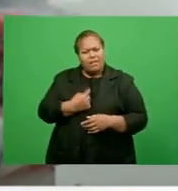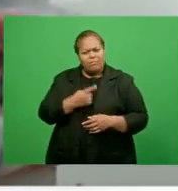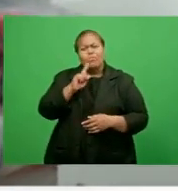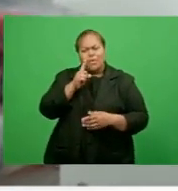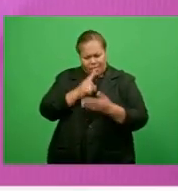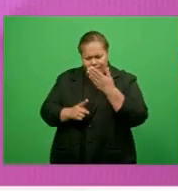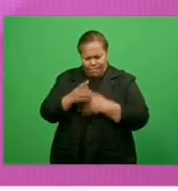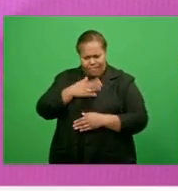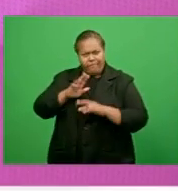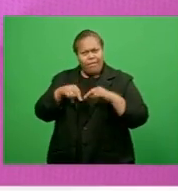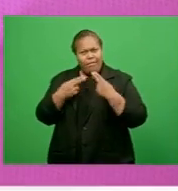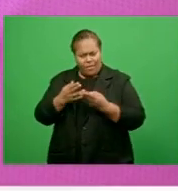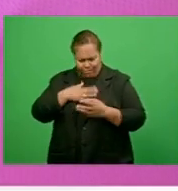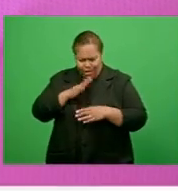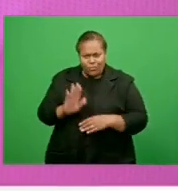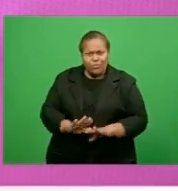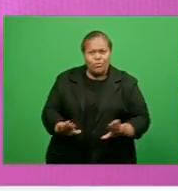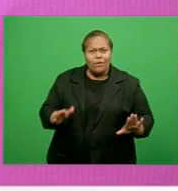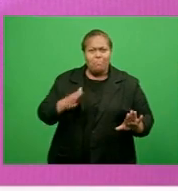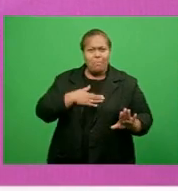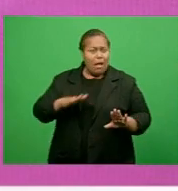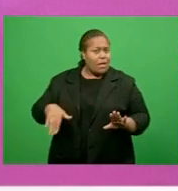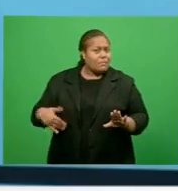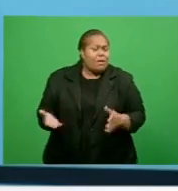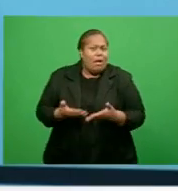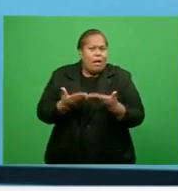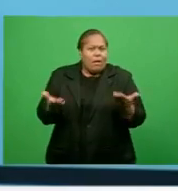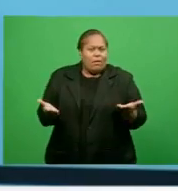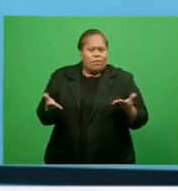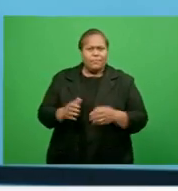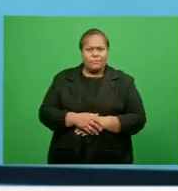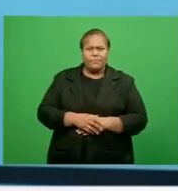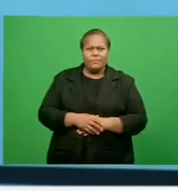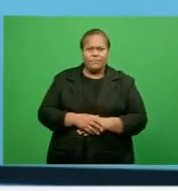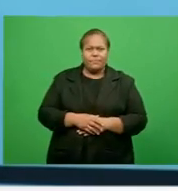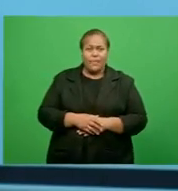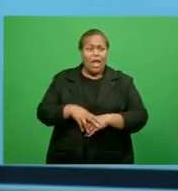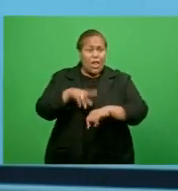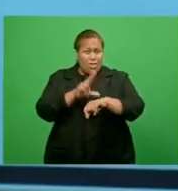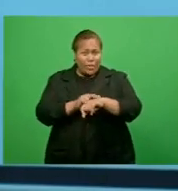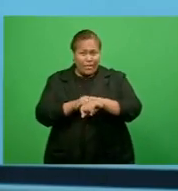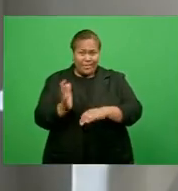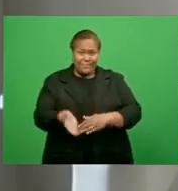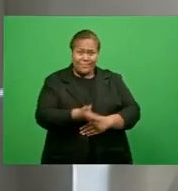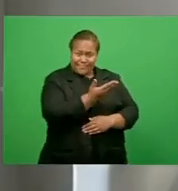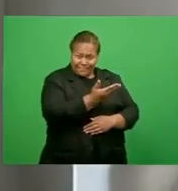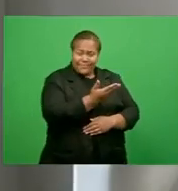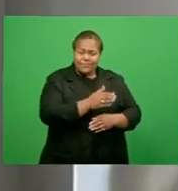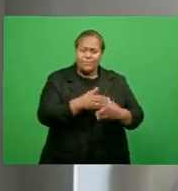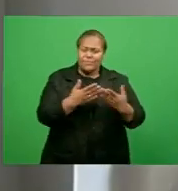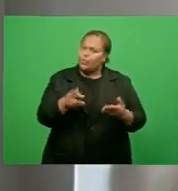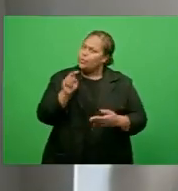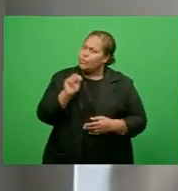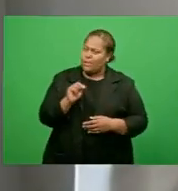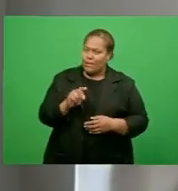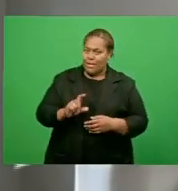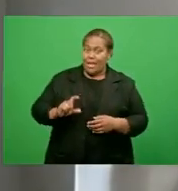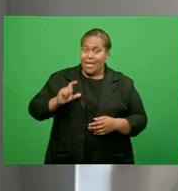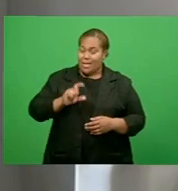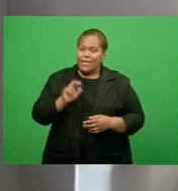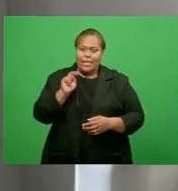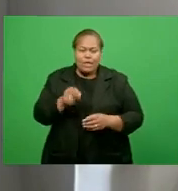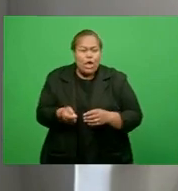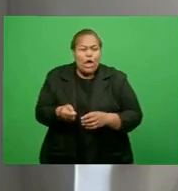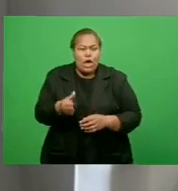my husband. Permanent Secretary for Health Dr. James FONG says the key to treating cancer is early diagnosis and